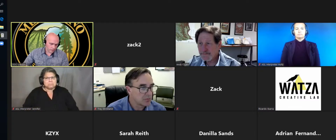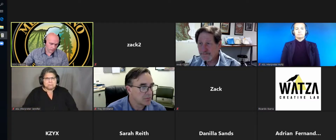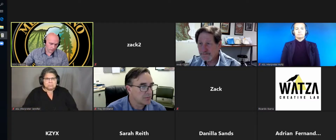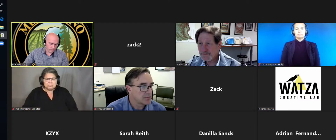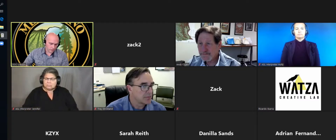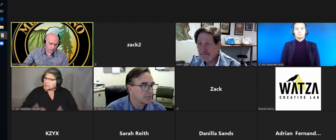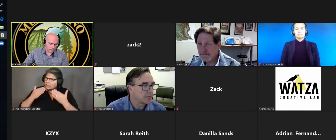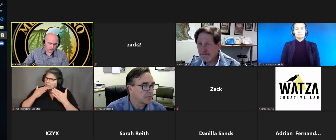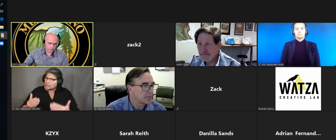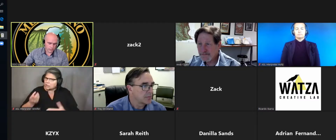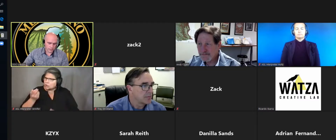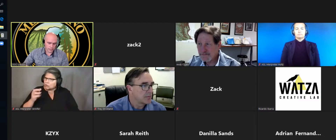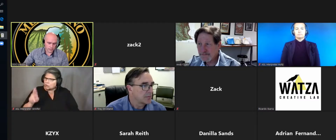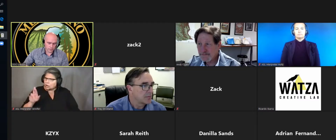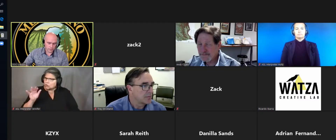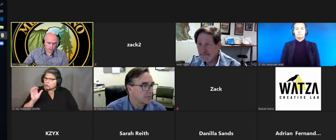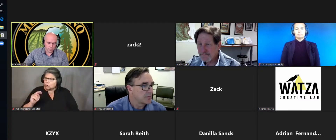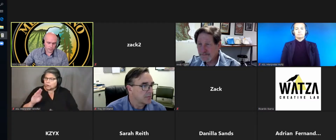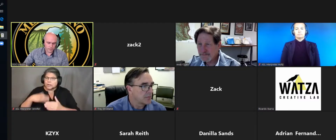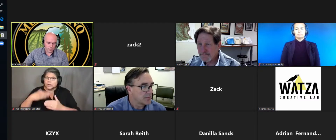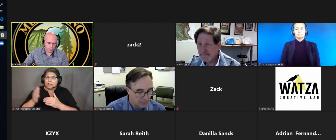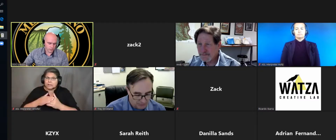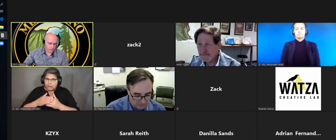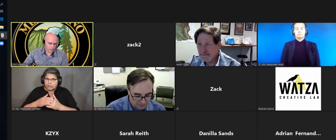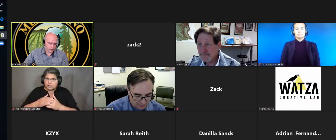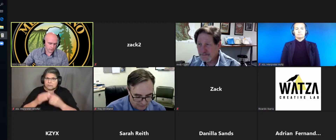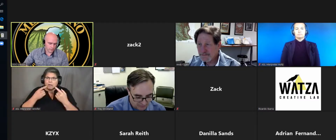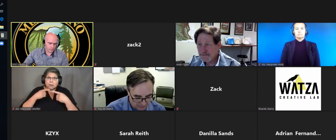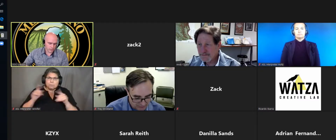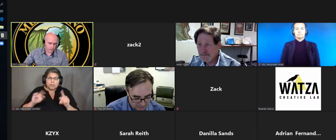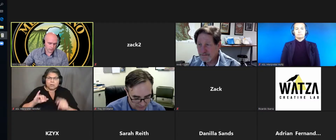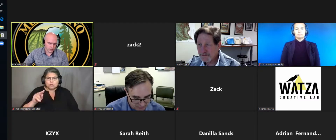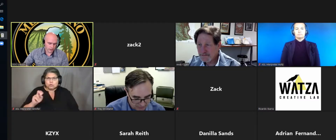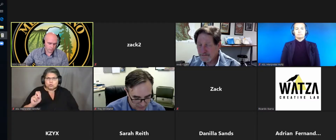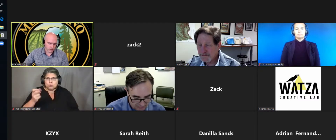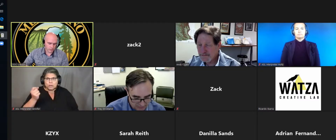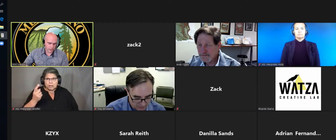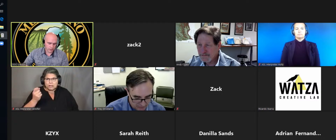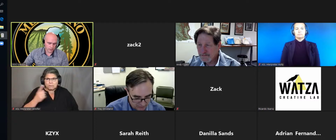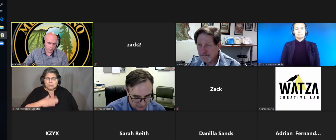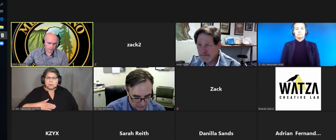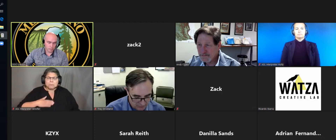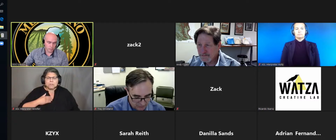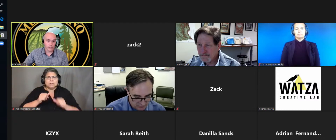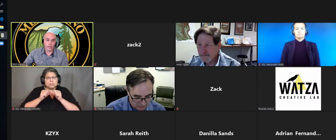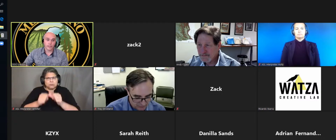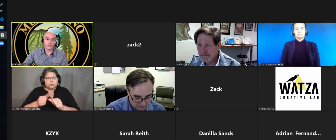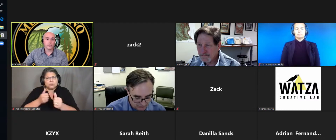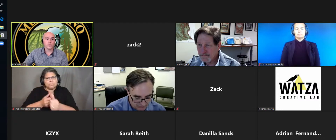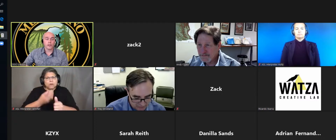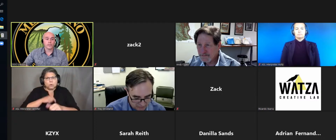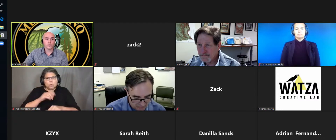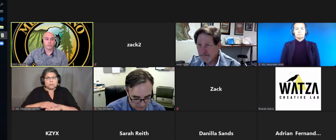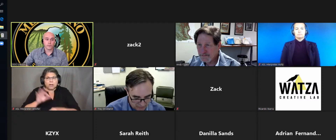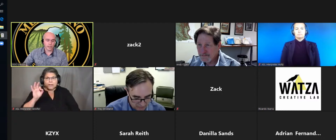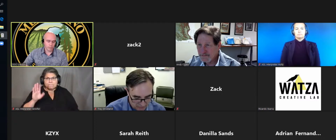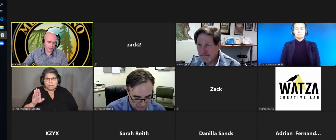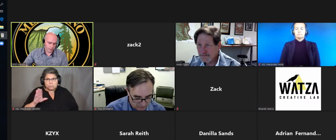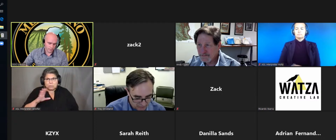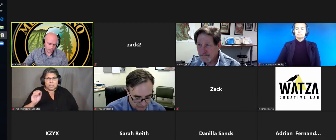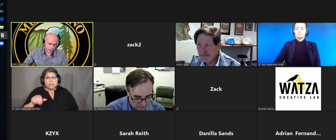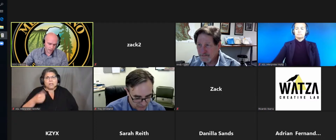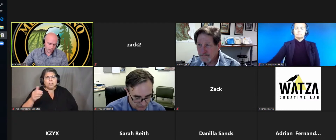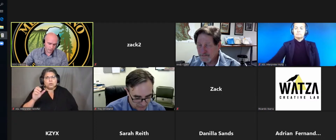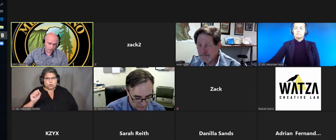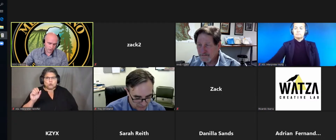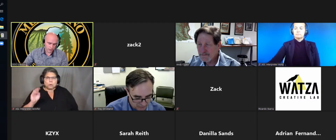Thank you, Dr. Coren. Our next update is scheduled for June 11th. Please continue to follow Mendocino County Public Health on Facebook and soon other social media